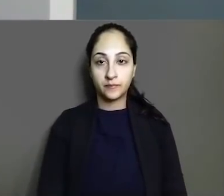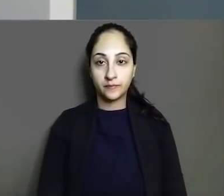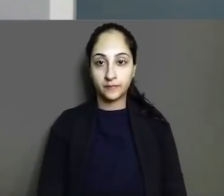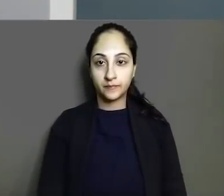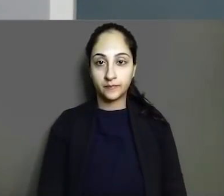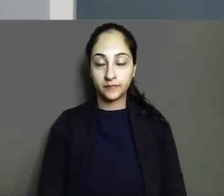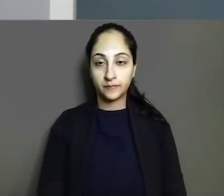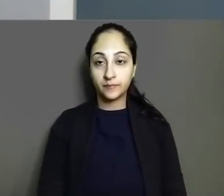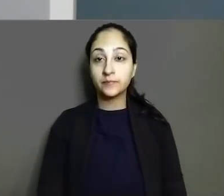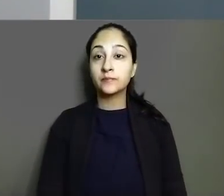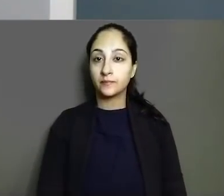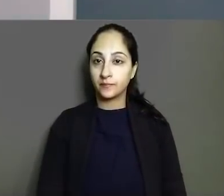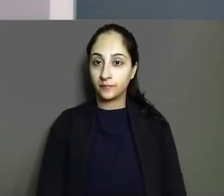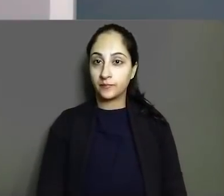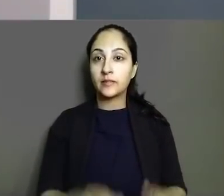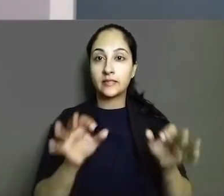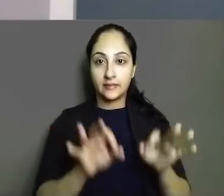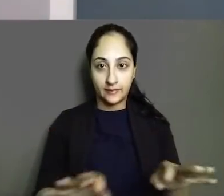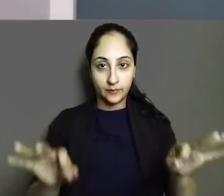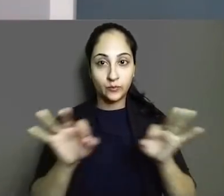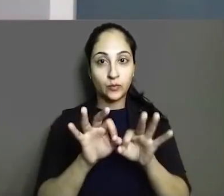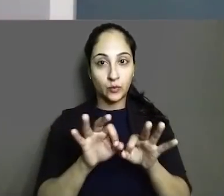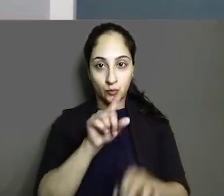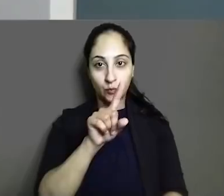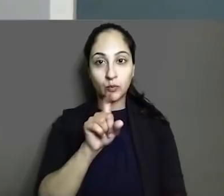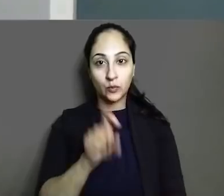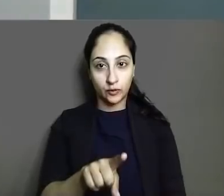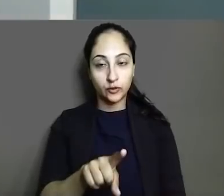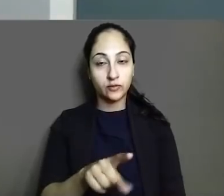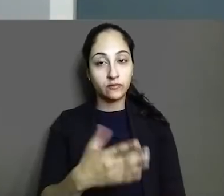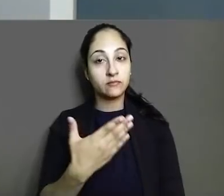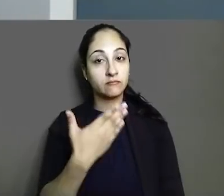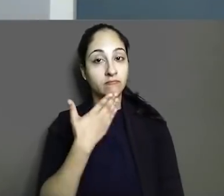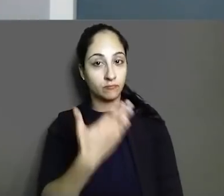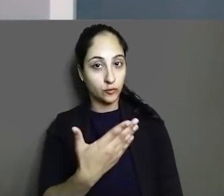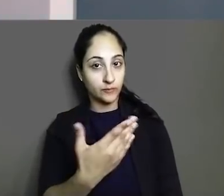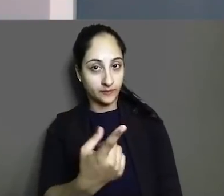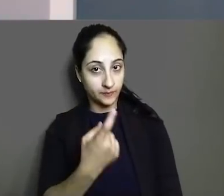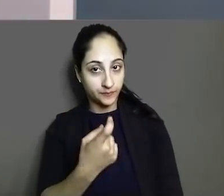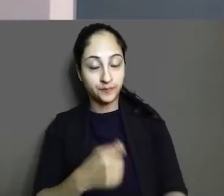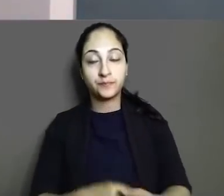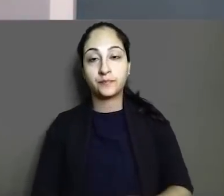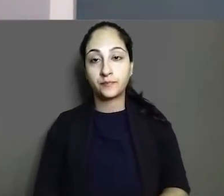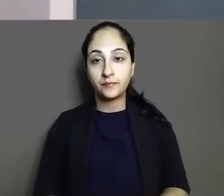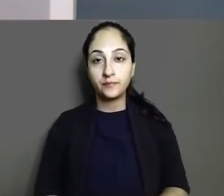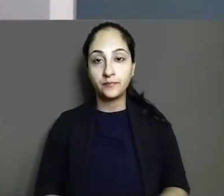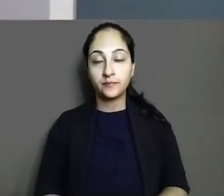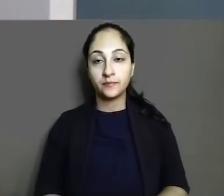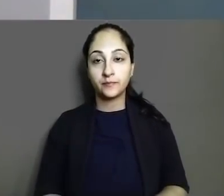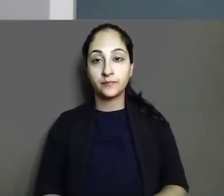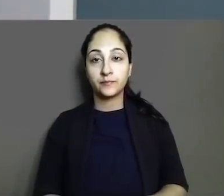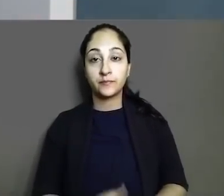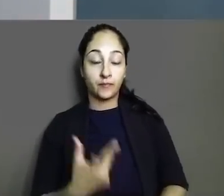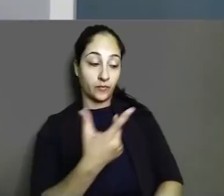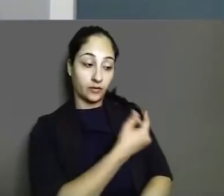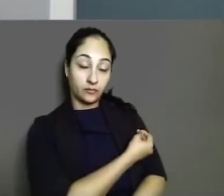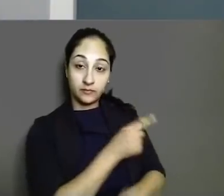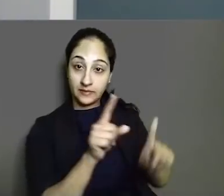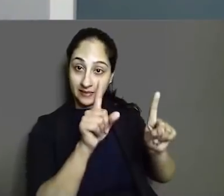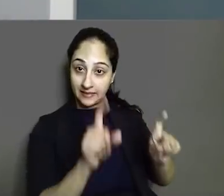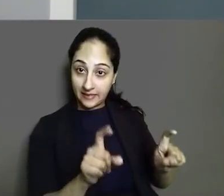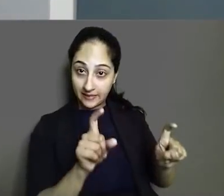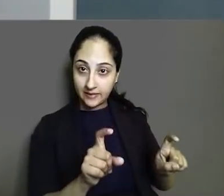use, millions more people have been vaccinated, and there have been no serious safety signals. Now, these vaccines are